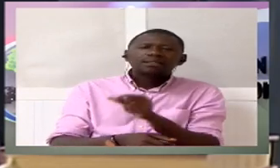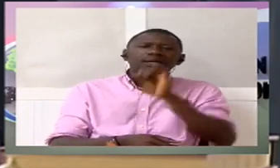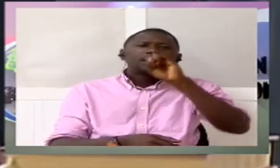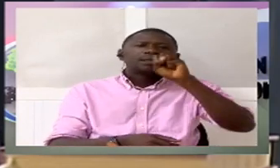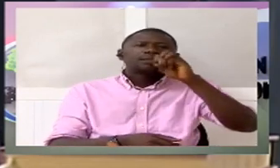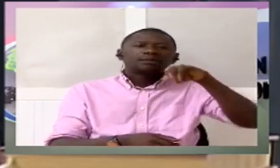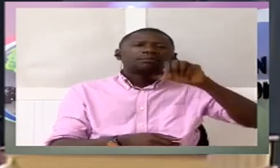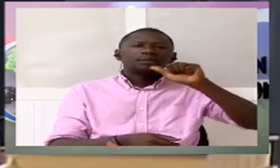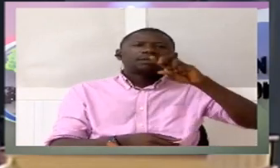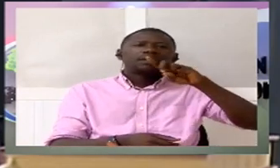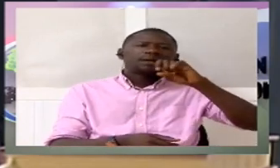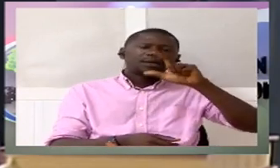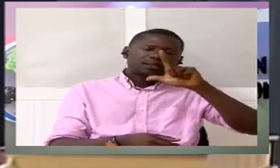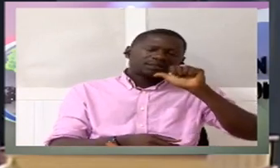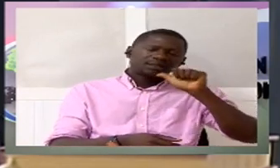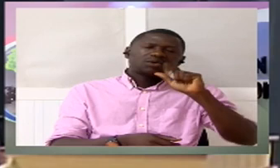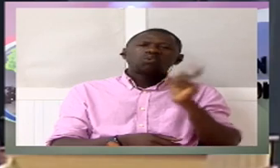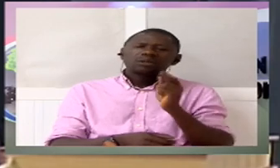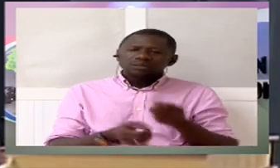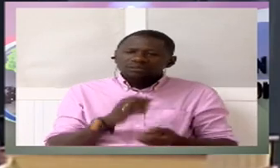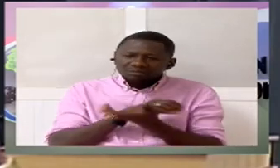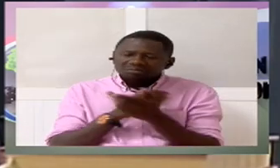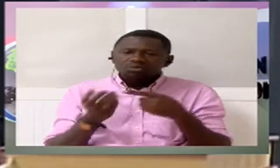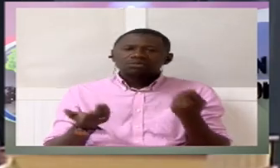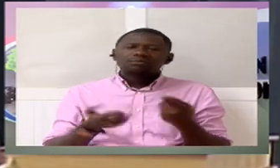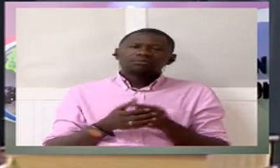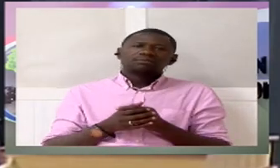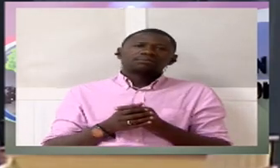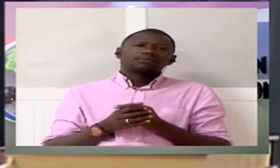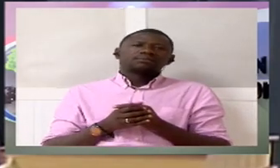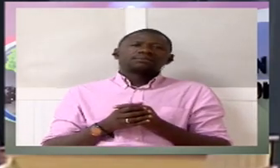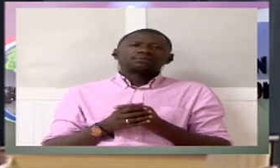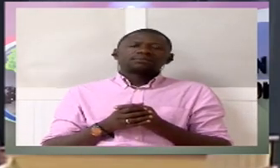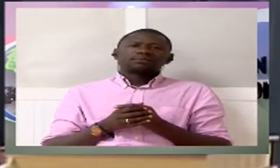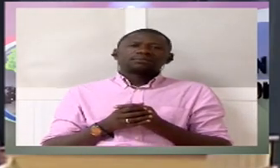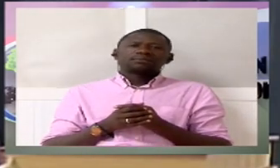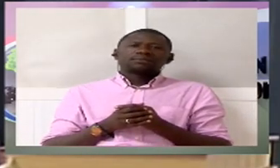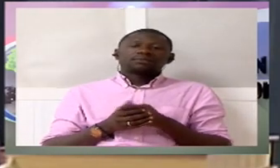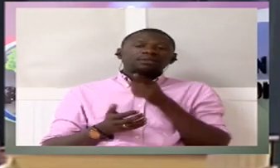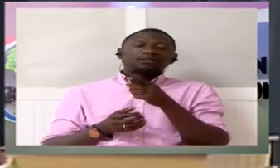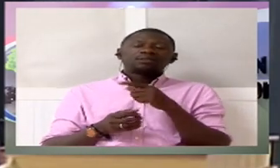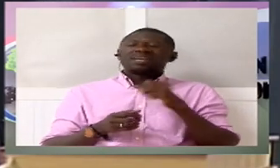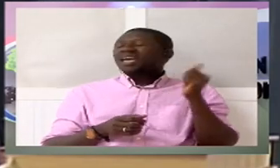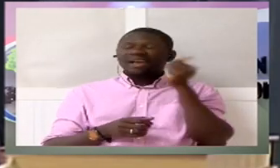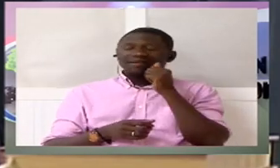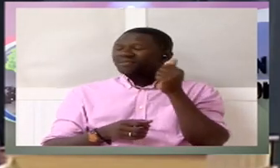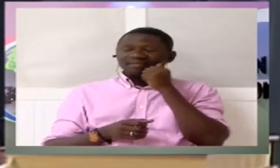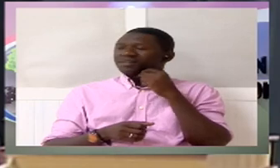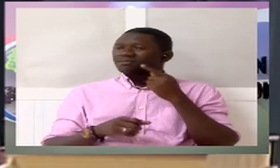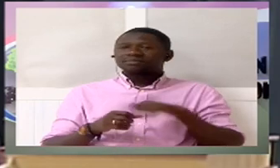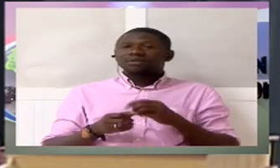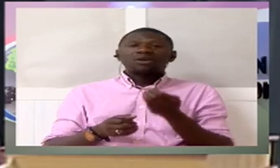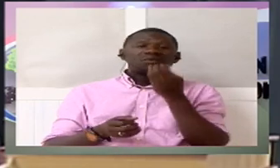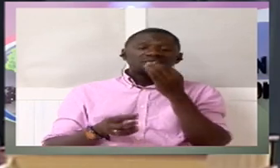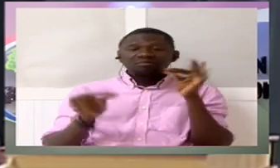okay. Watu watu lembo suo kono fengol manu. I saw Smela is every time in